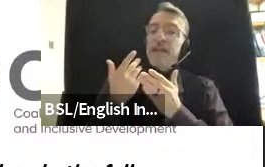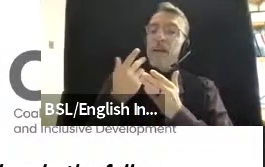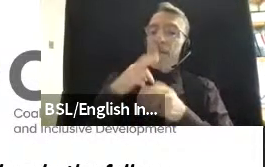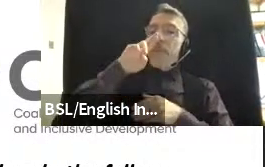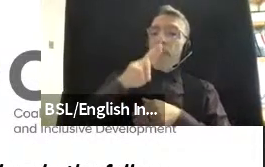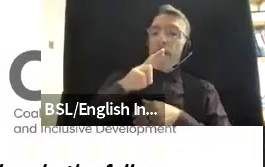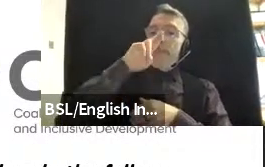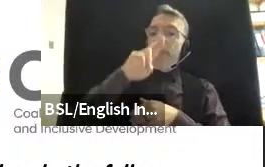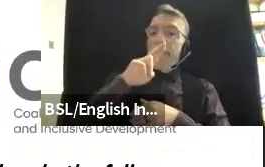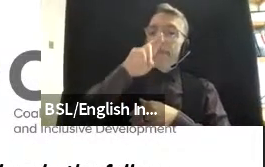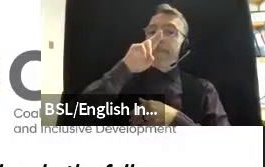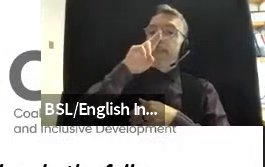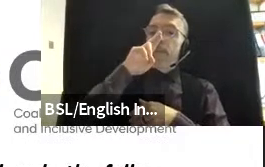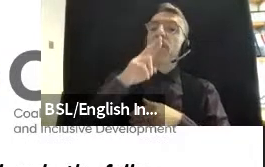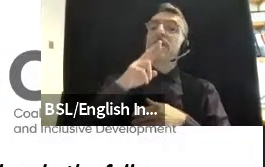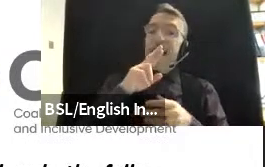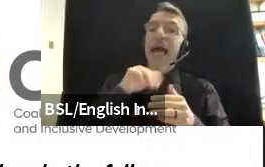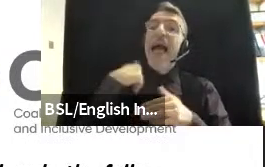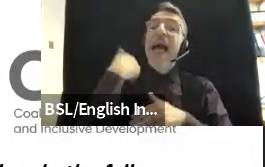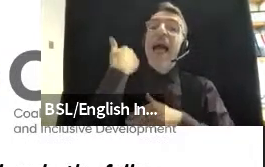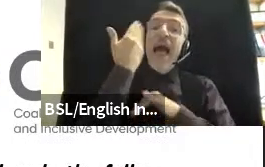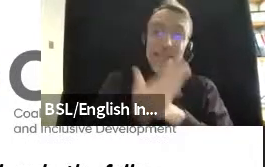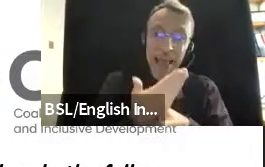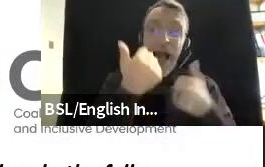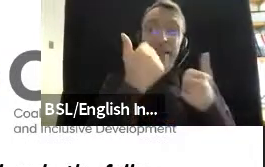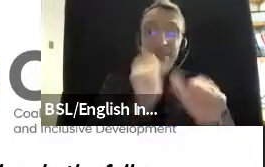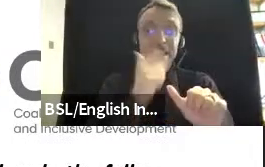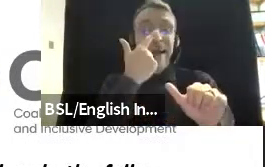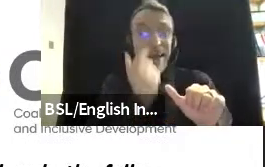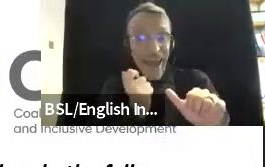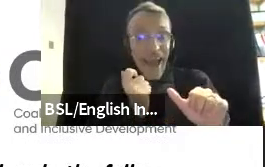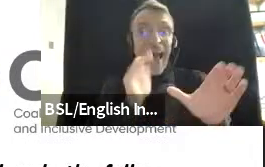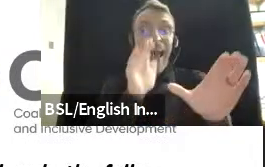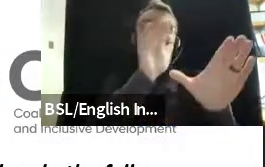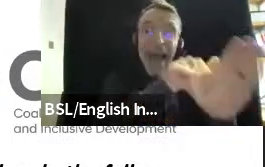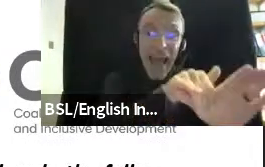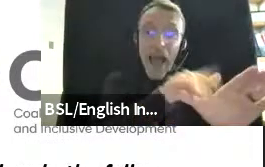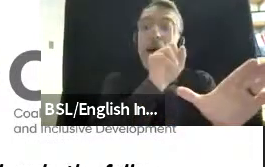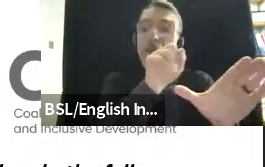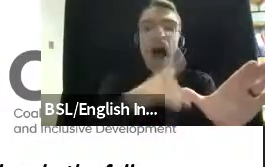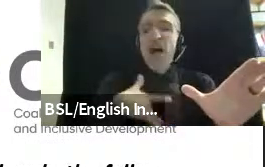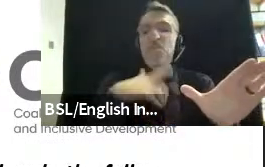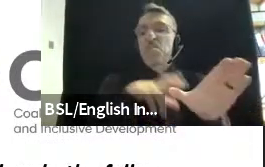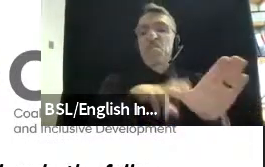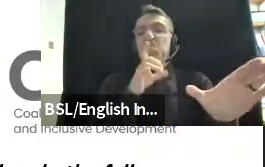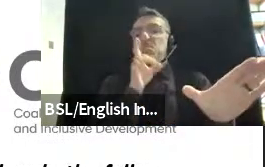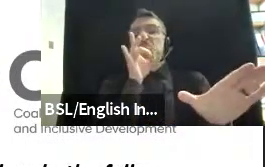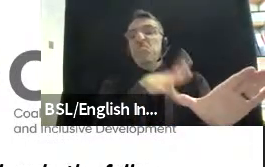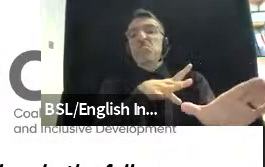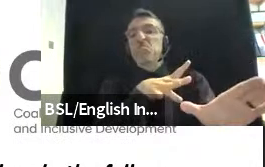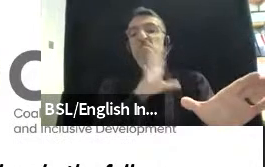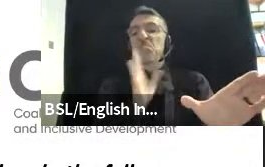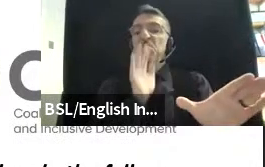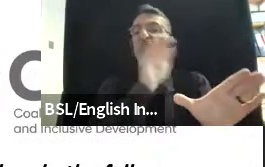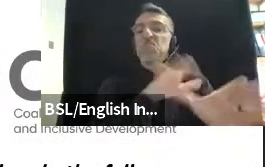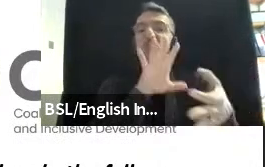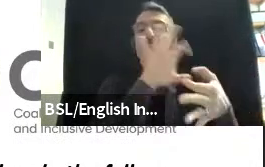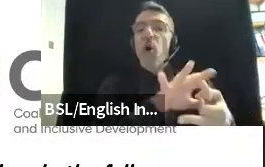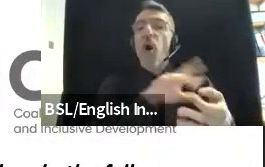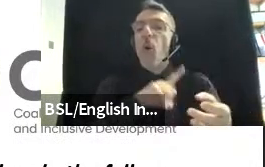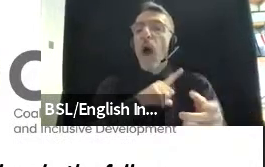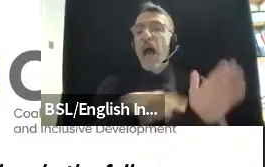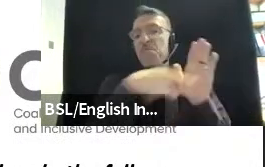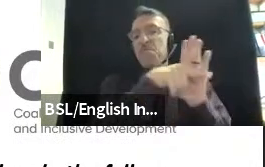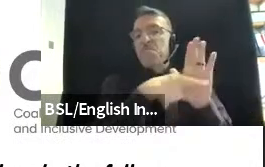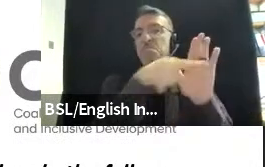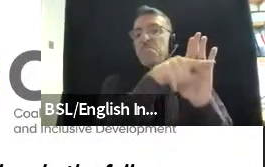resulted in self-exclusion from the social life of their community because they felt like they were a burden or they wanted to avoid the negative comments of